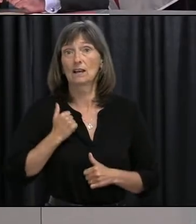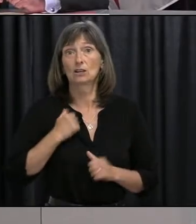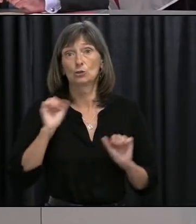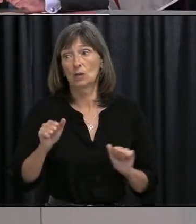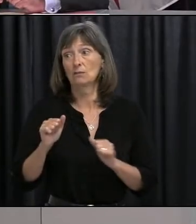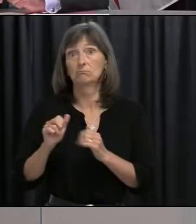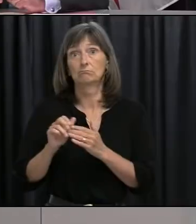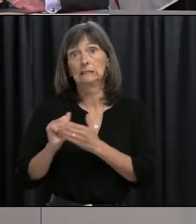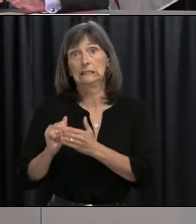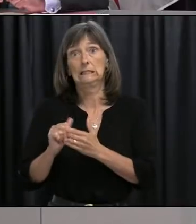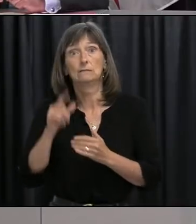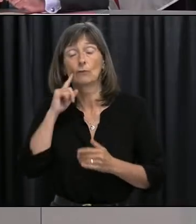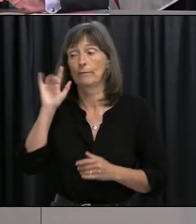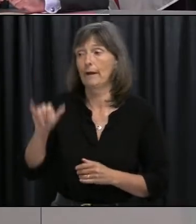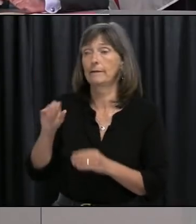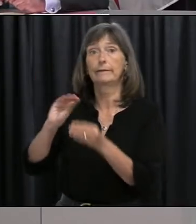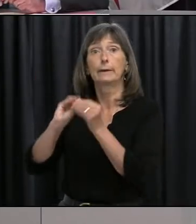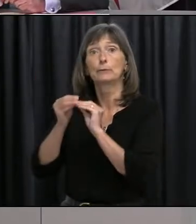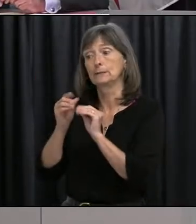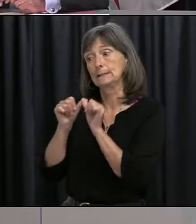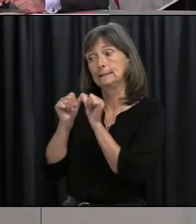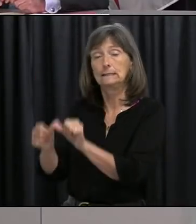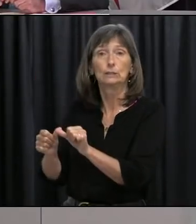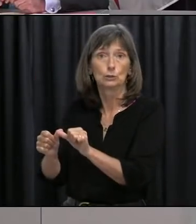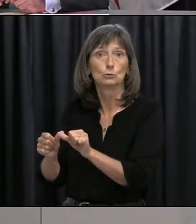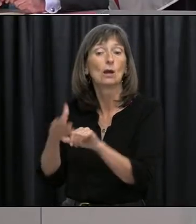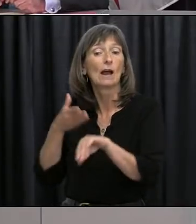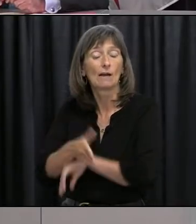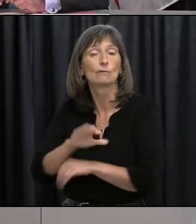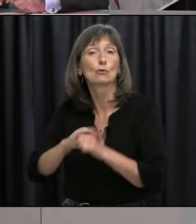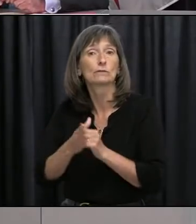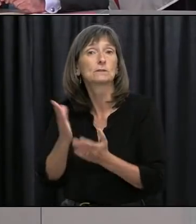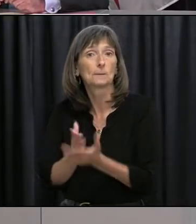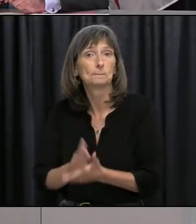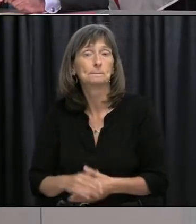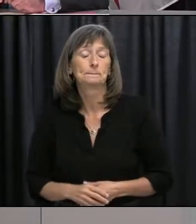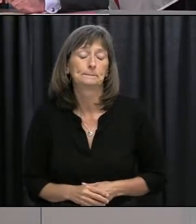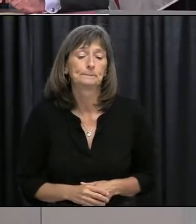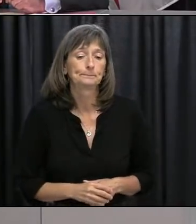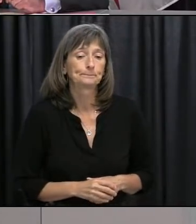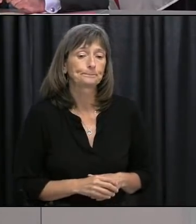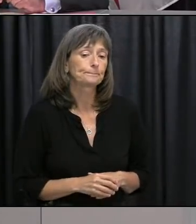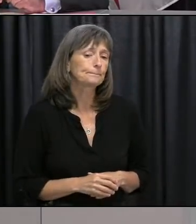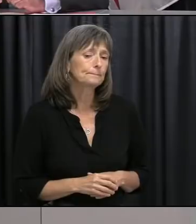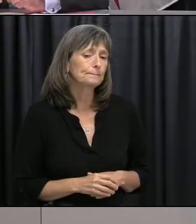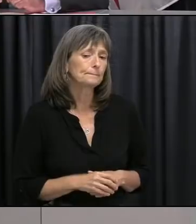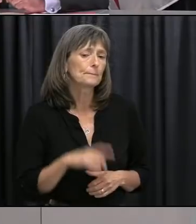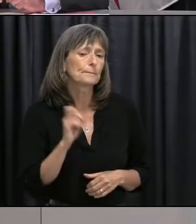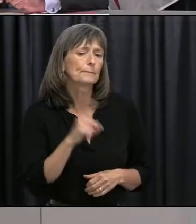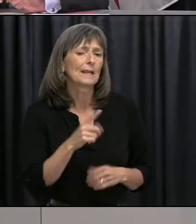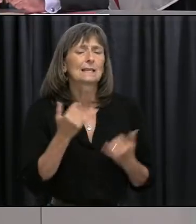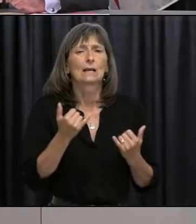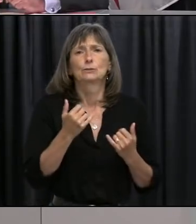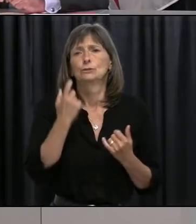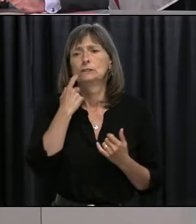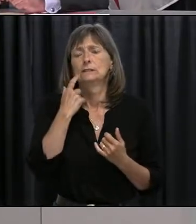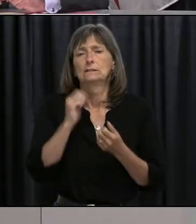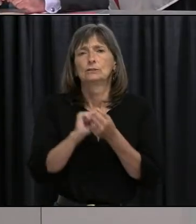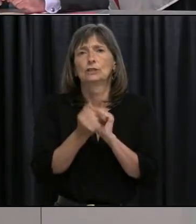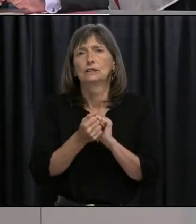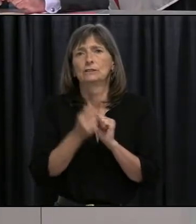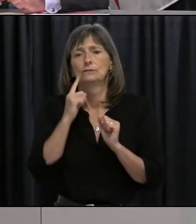Okay. And the last thing I wanted to ask was about your changes to visitor restrictions. Can